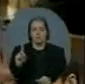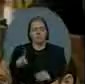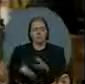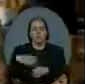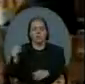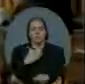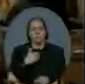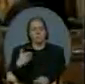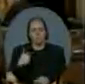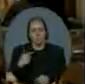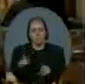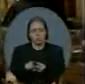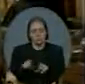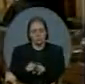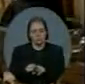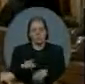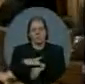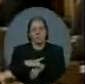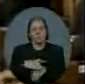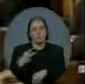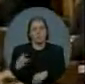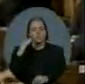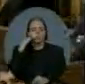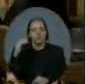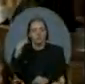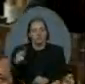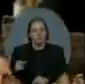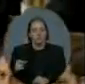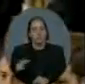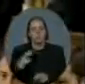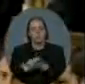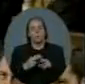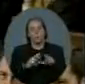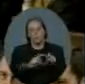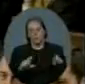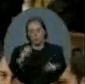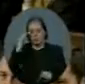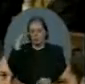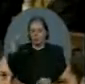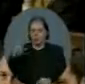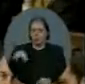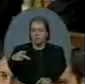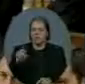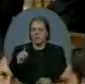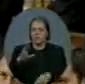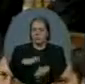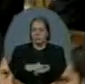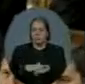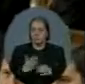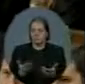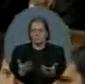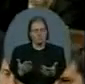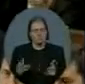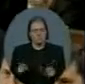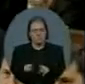Leaders' Party, all of which had the NDP leader's name on it, all outside their riding. That's the exact same principle at work. We don't